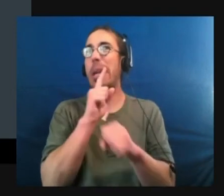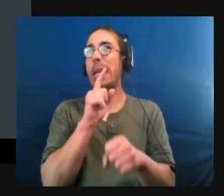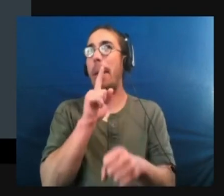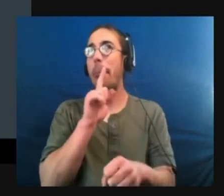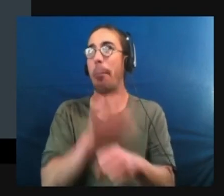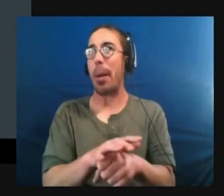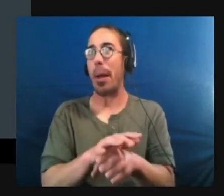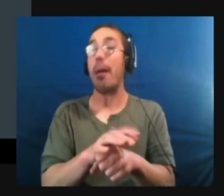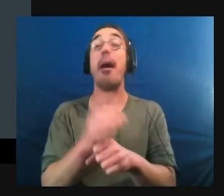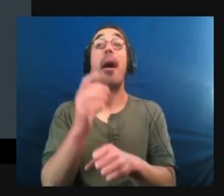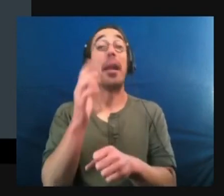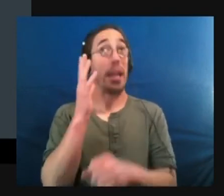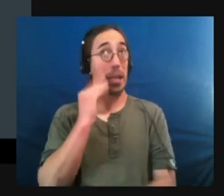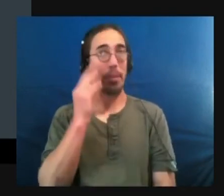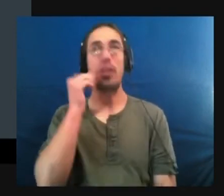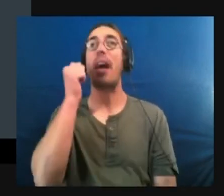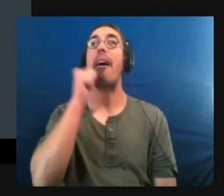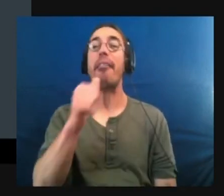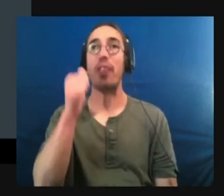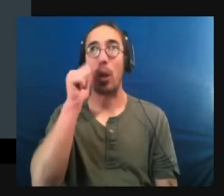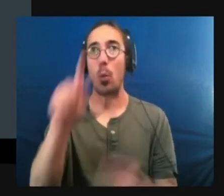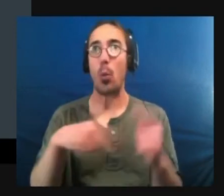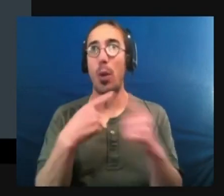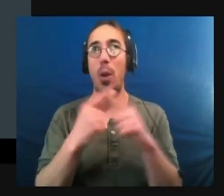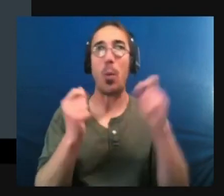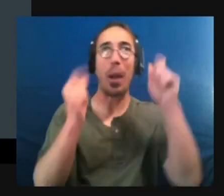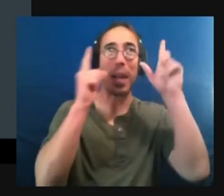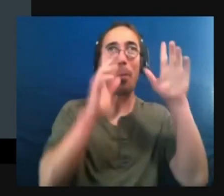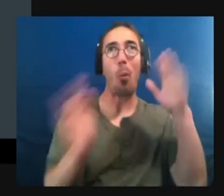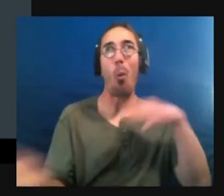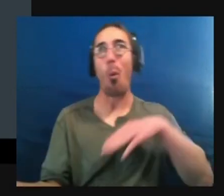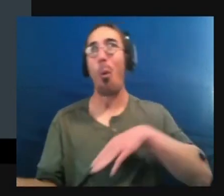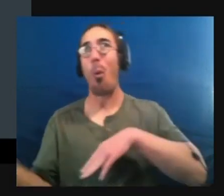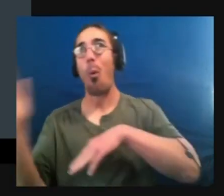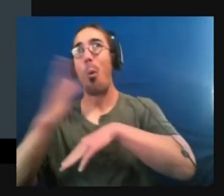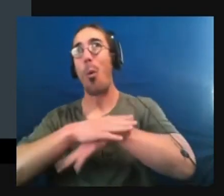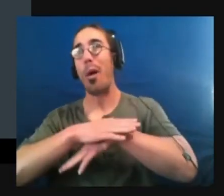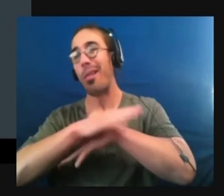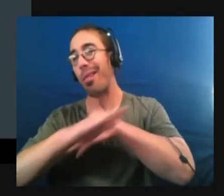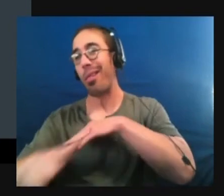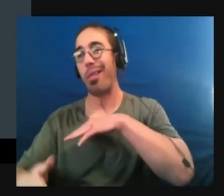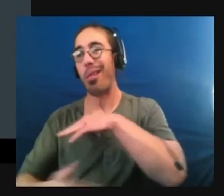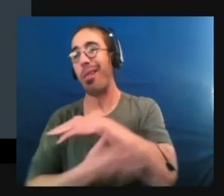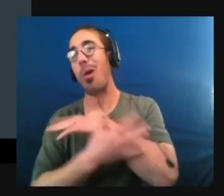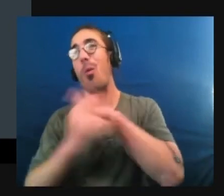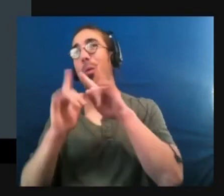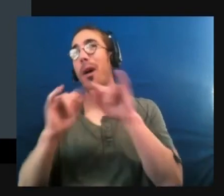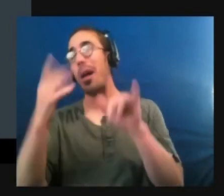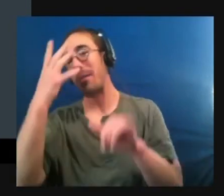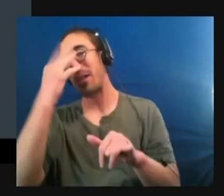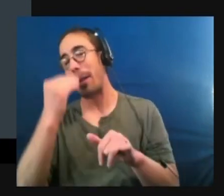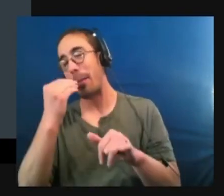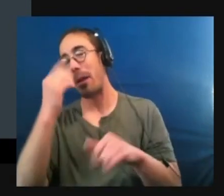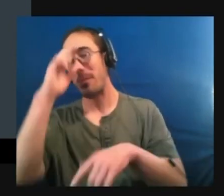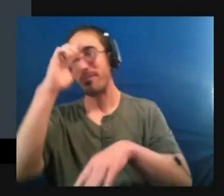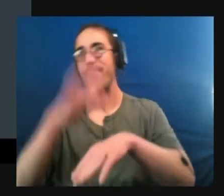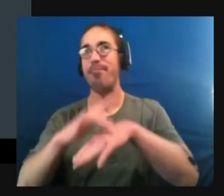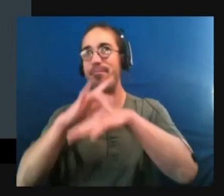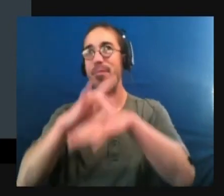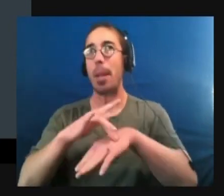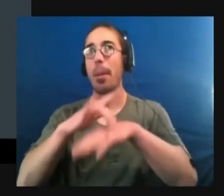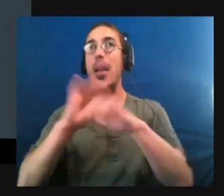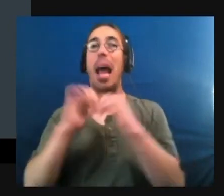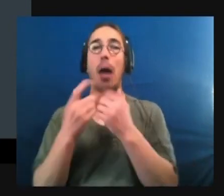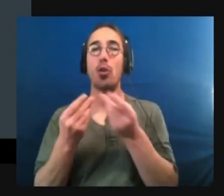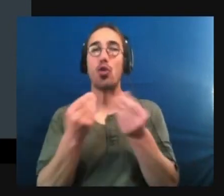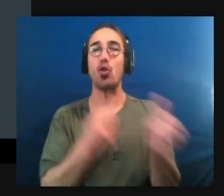every day when I wake up to while I'm sleeping. I think about parenting. So that is something